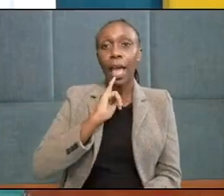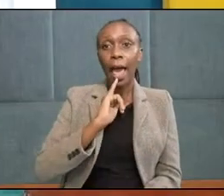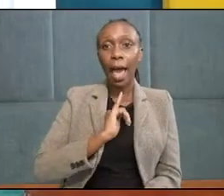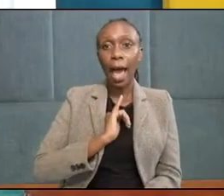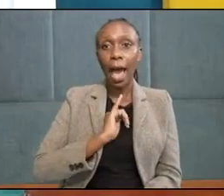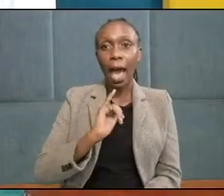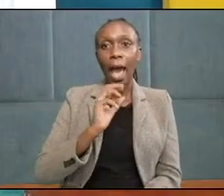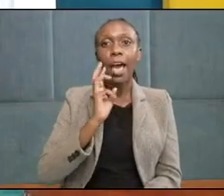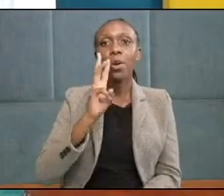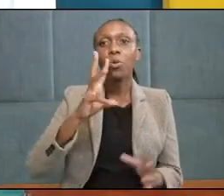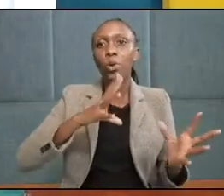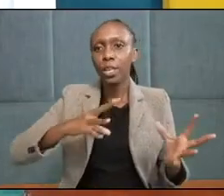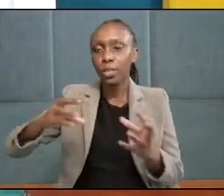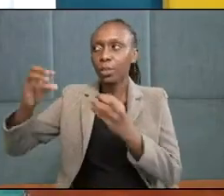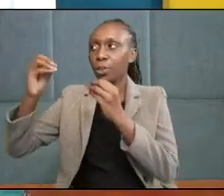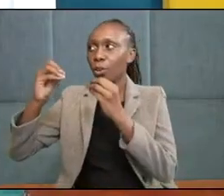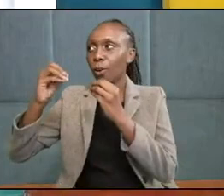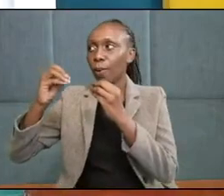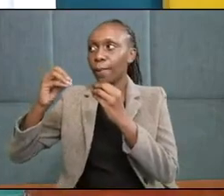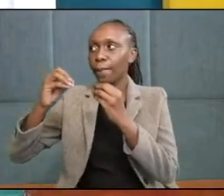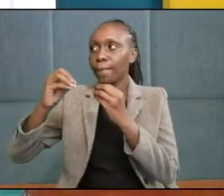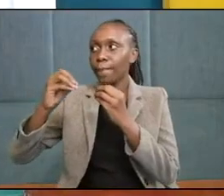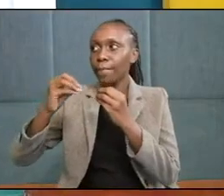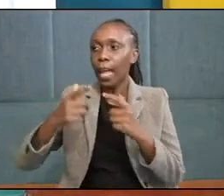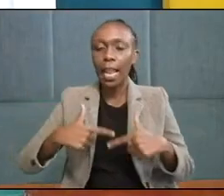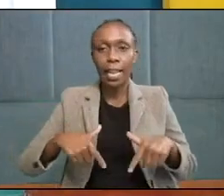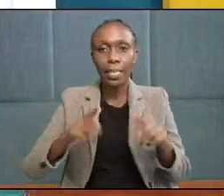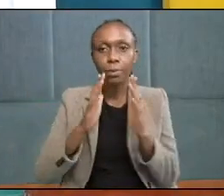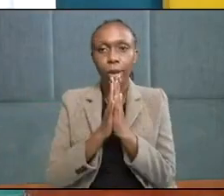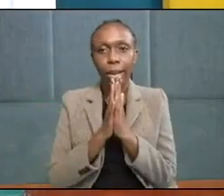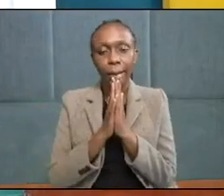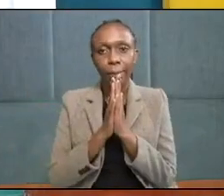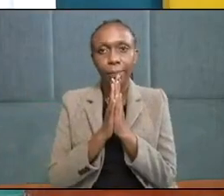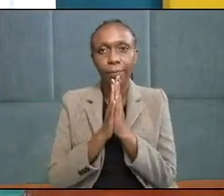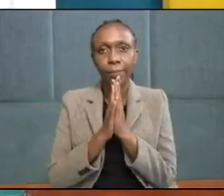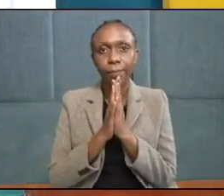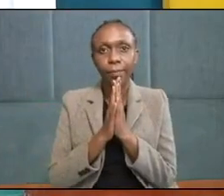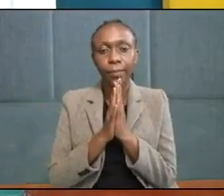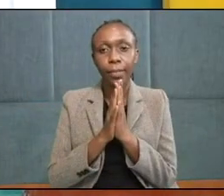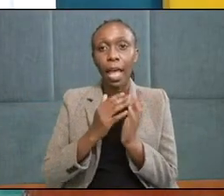go. I'll invite Jasmine to pray. Let's pray.